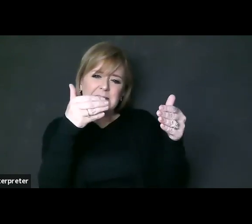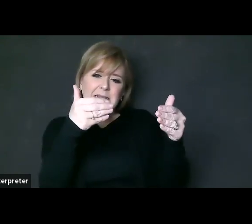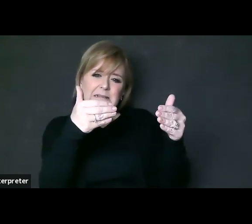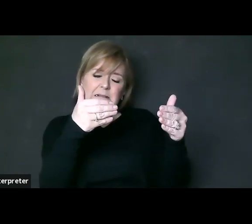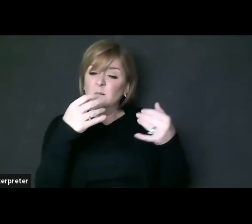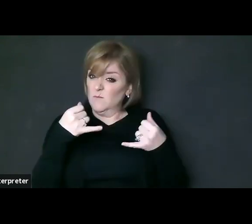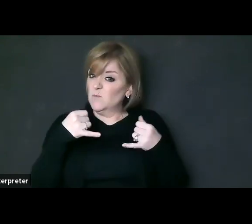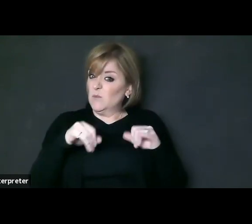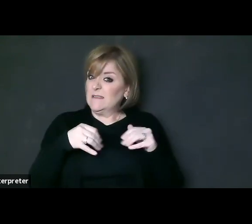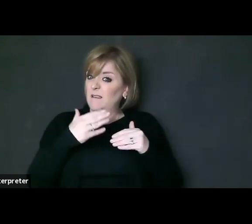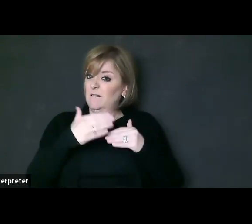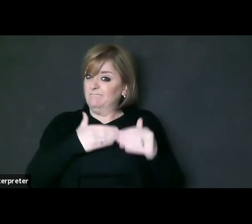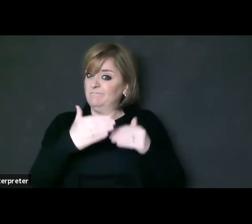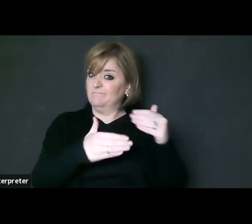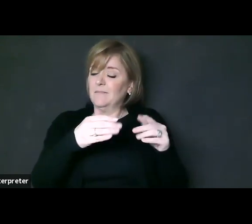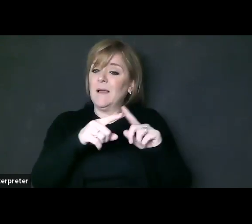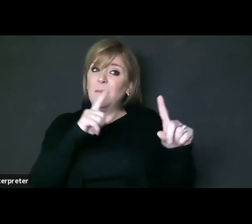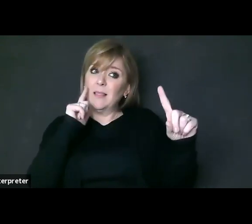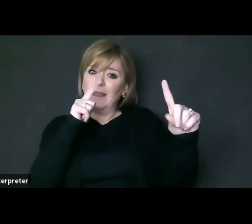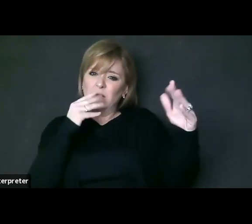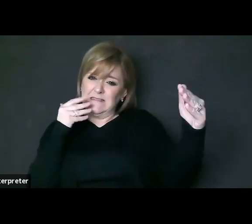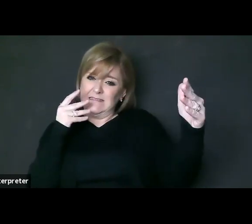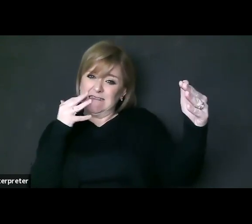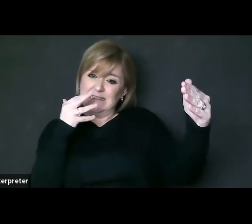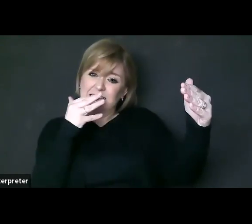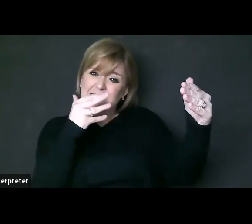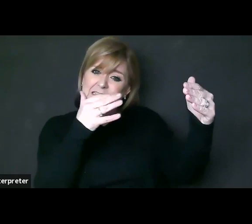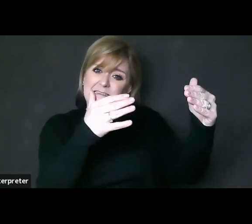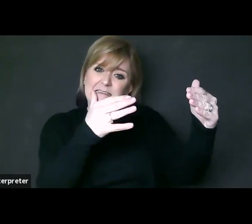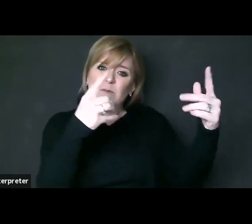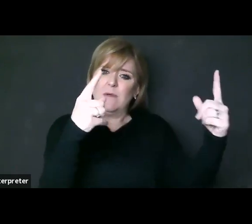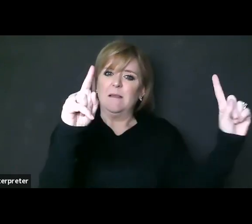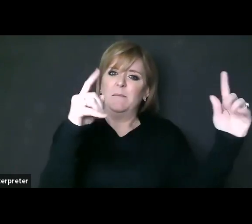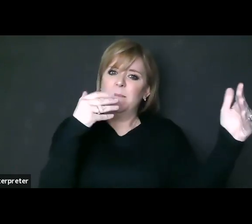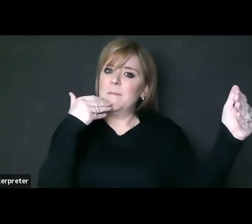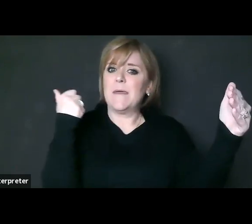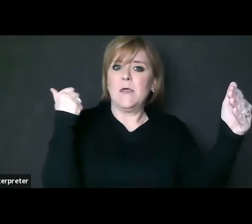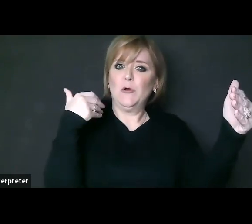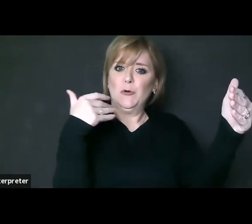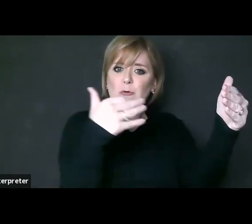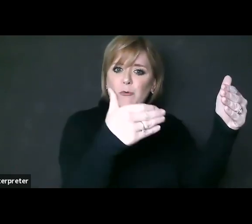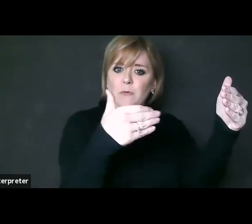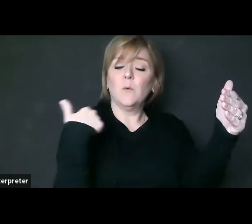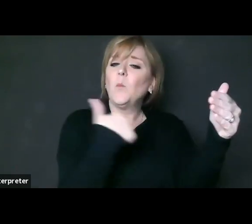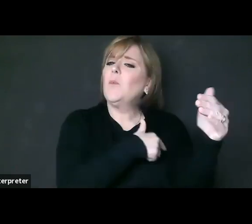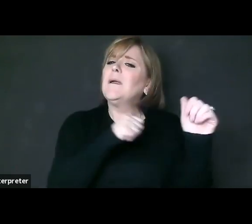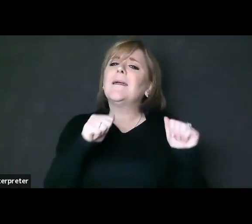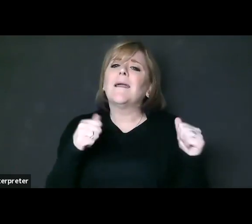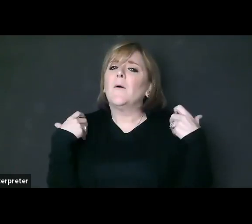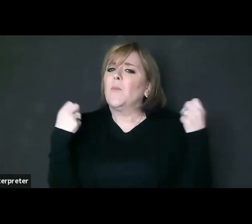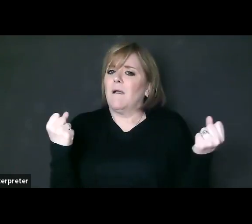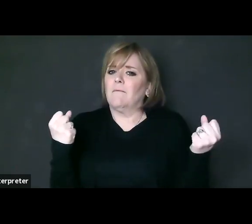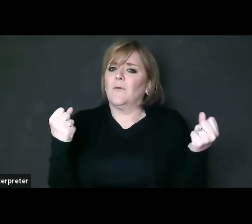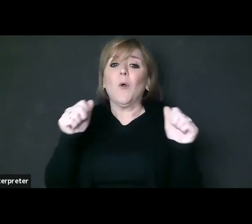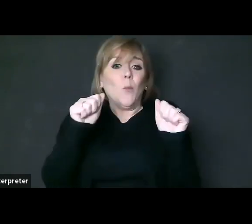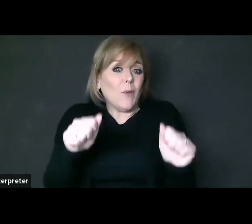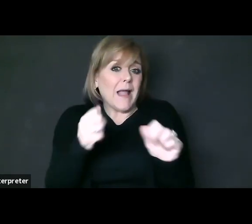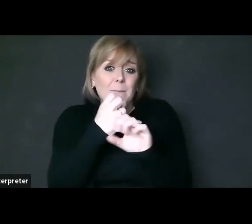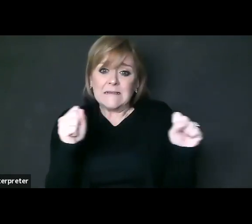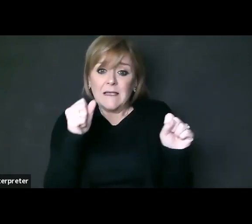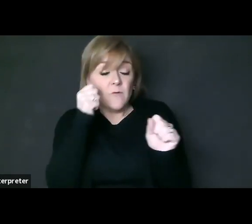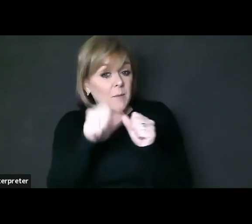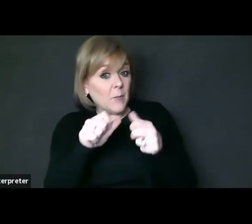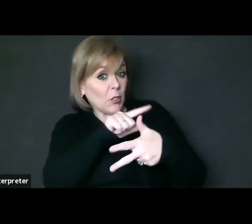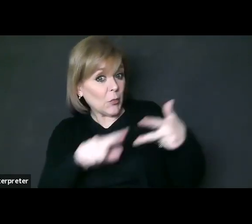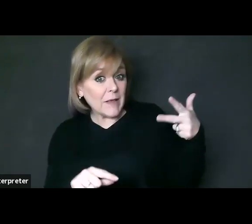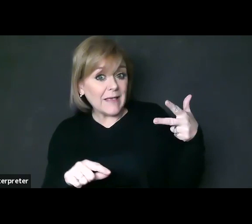tunnel, but that light is getting a bit brighter. We can recover and do so safely. Remember the big three: wash